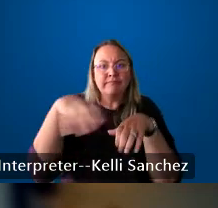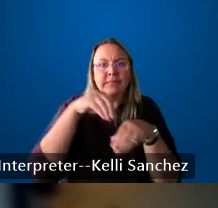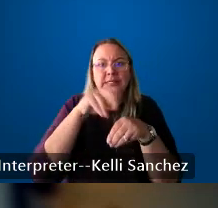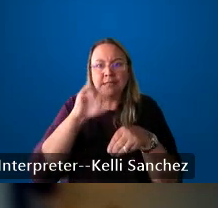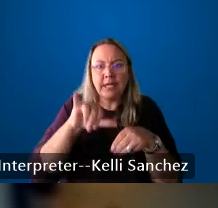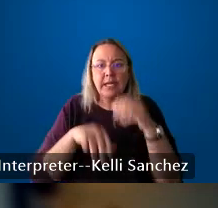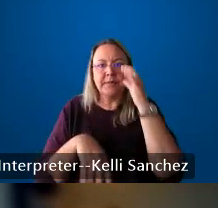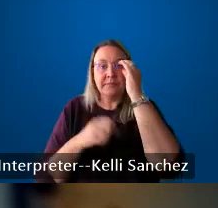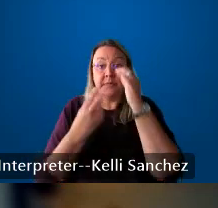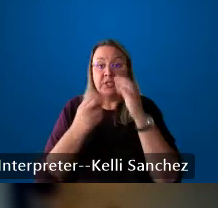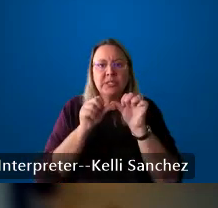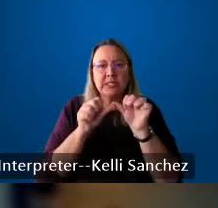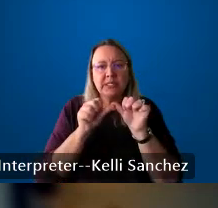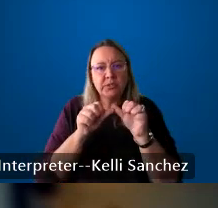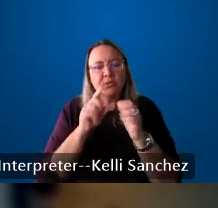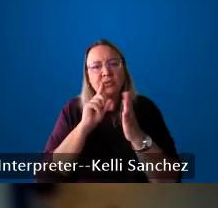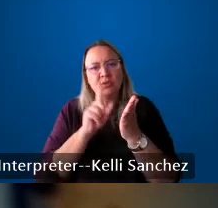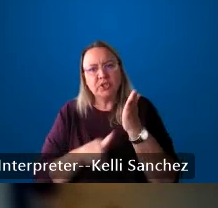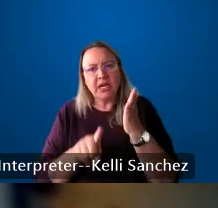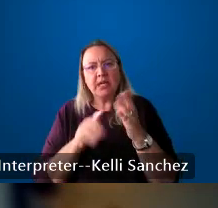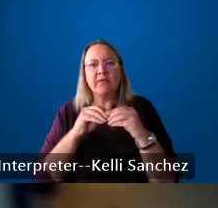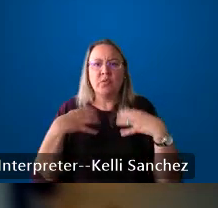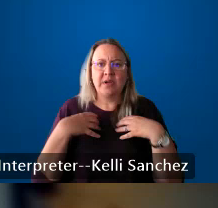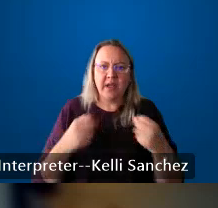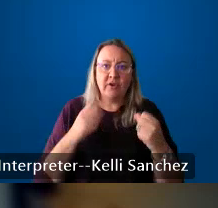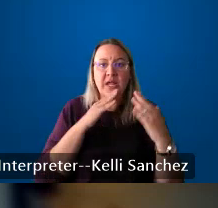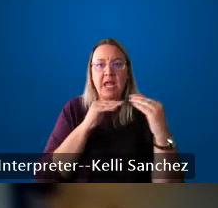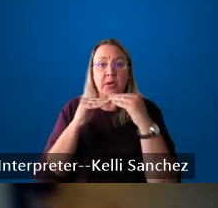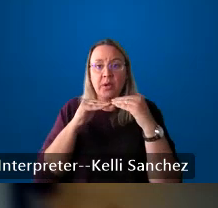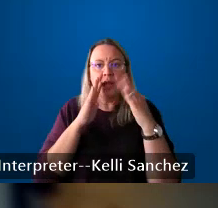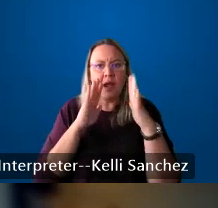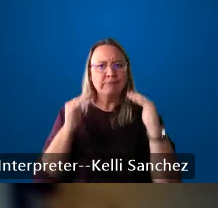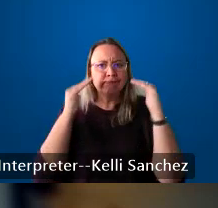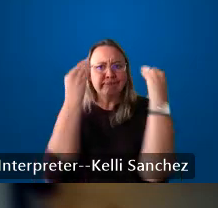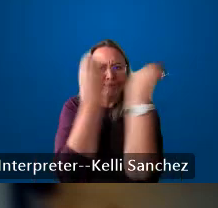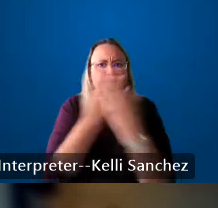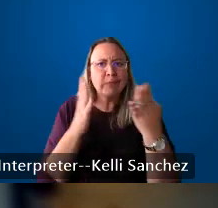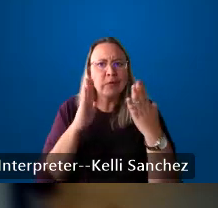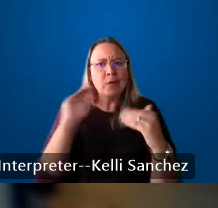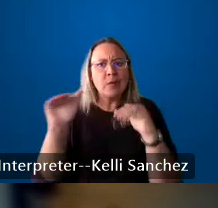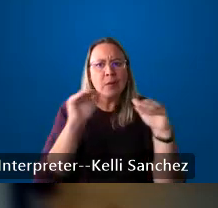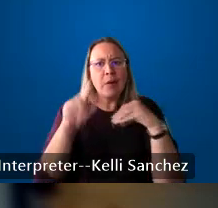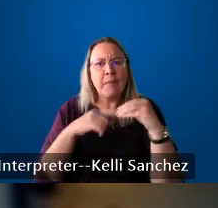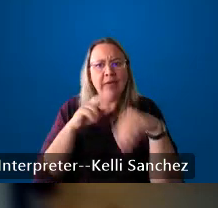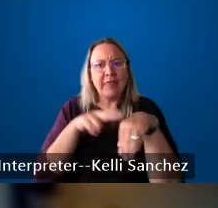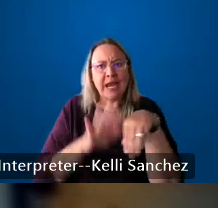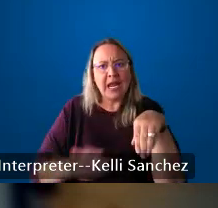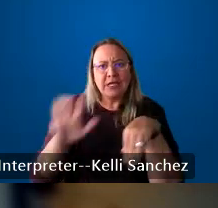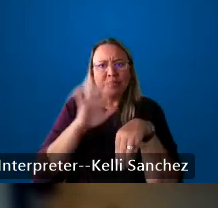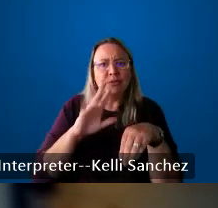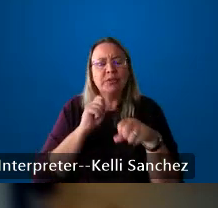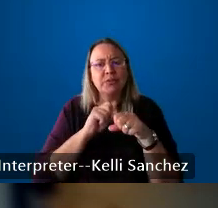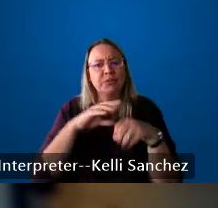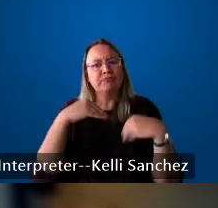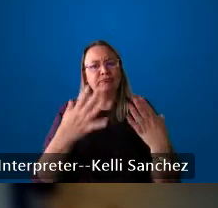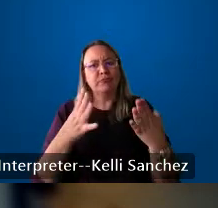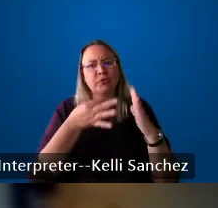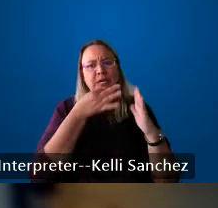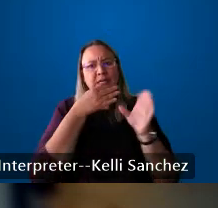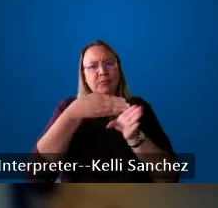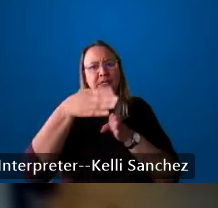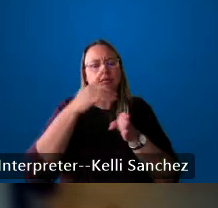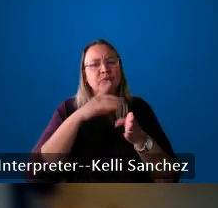Tara continues to champion recovery equity and raise awareness across the nation, leveraging her expertise to create